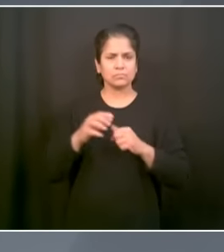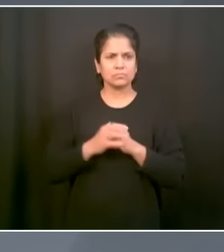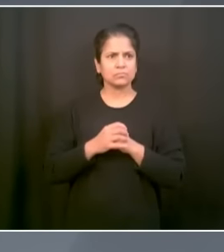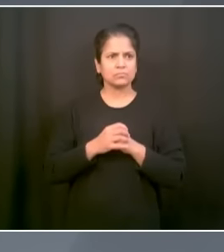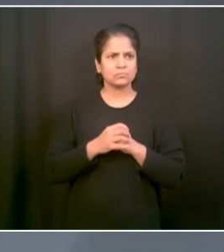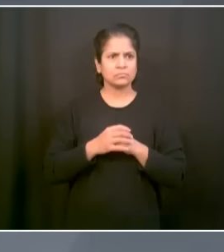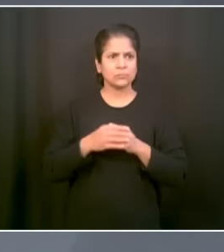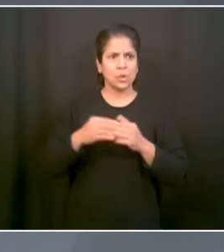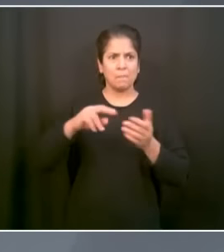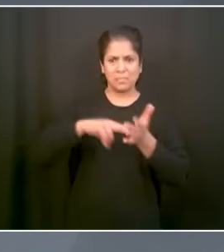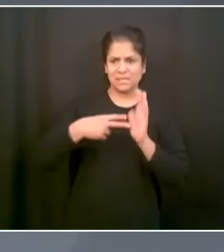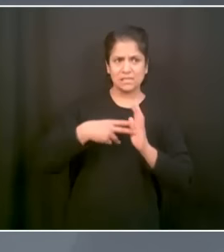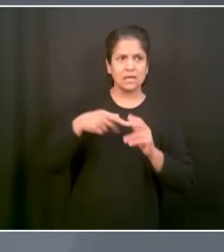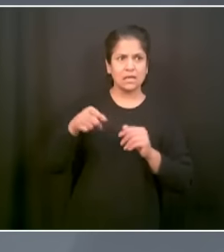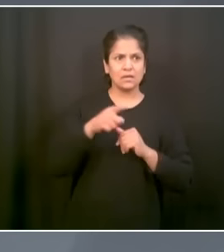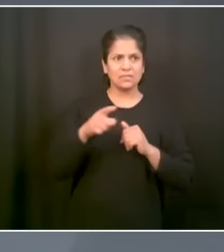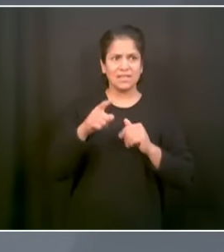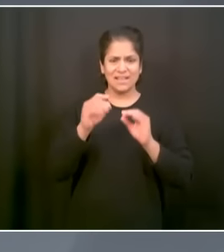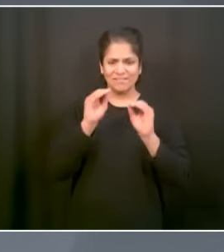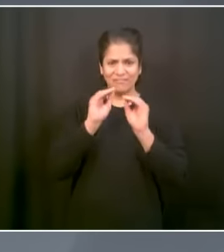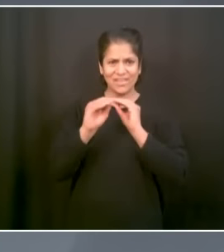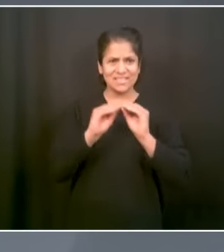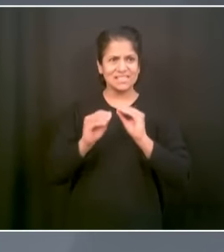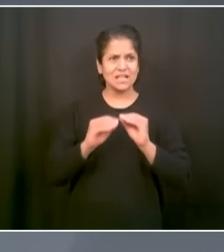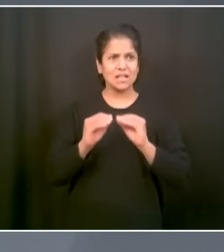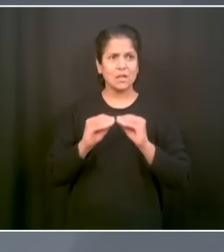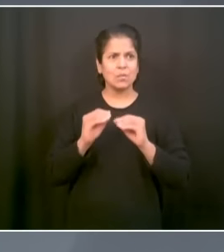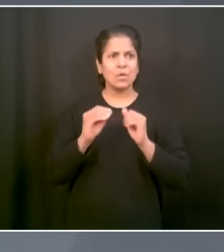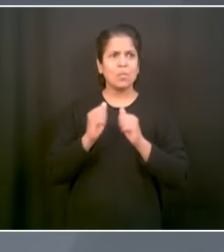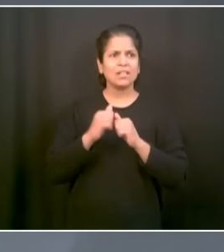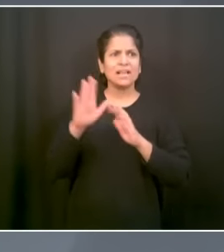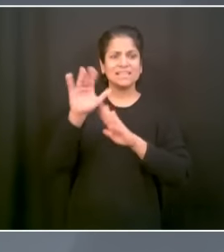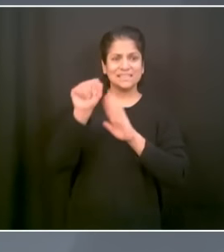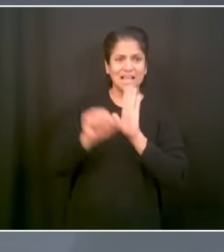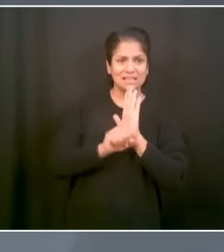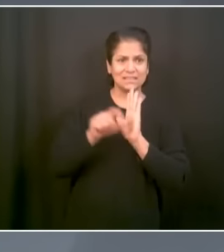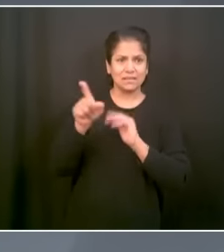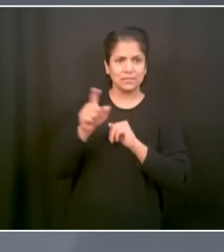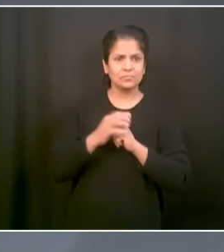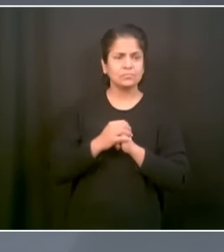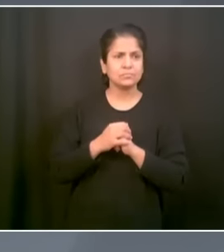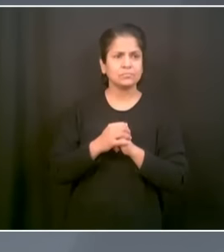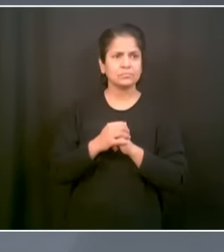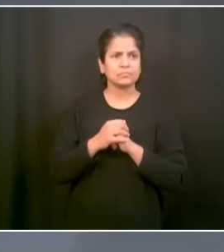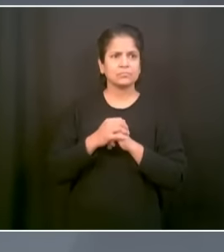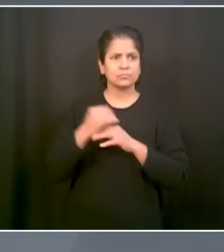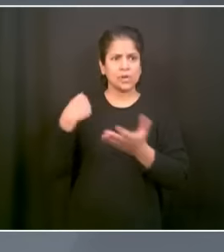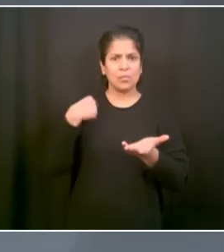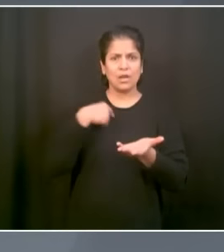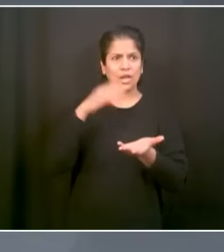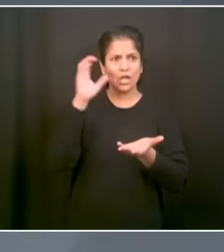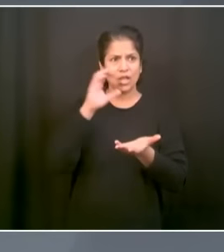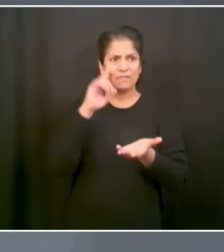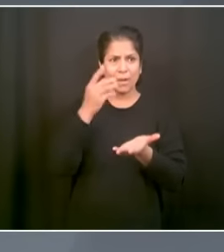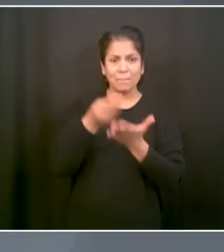recalibrating the relationship with the state. We are looking for what New York City is owed. And what we have found in almost the